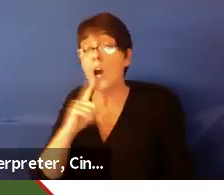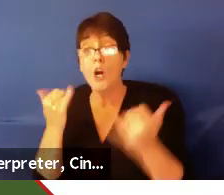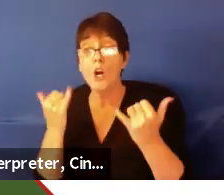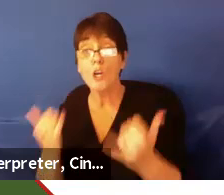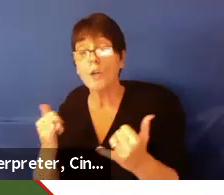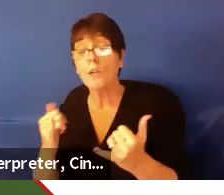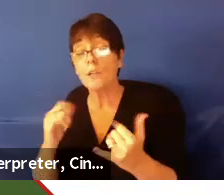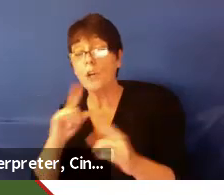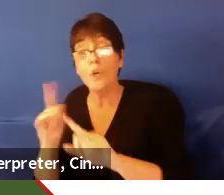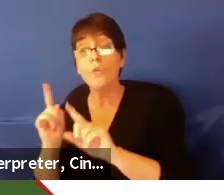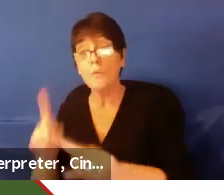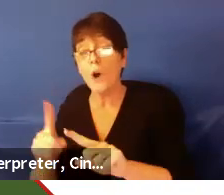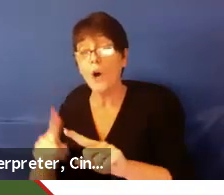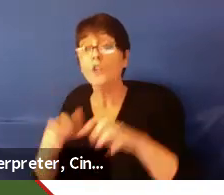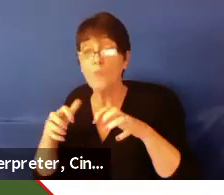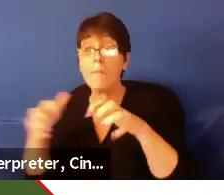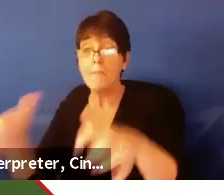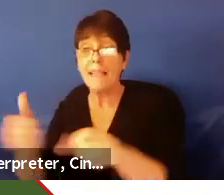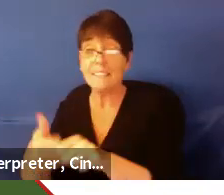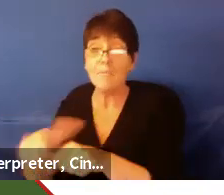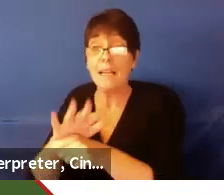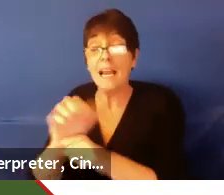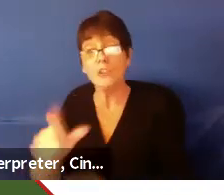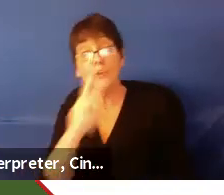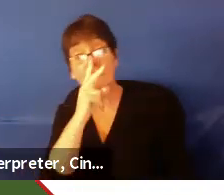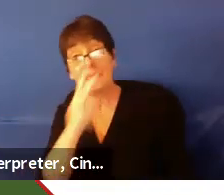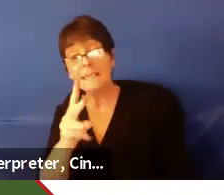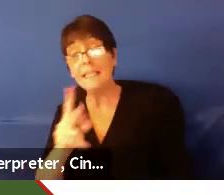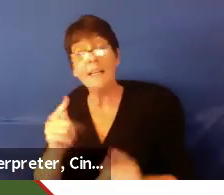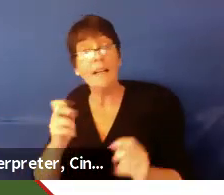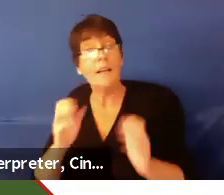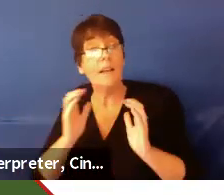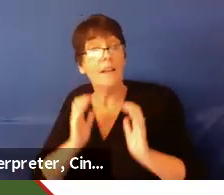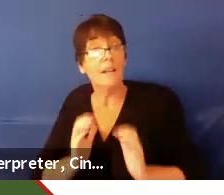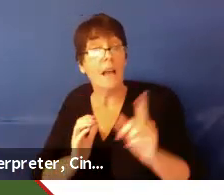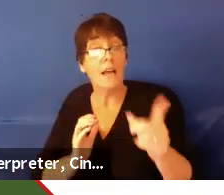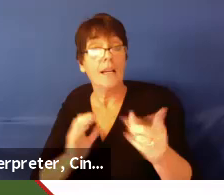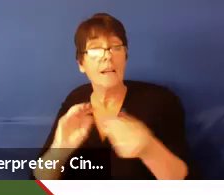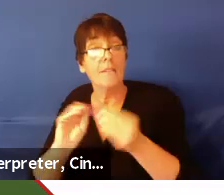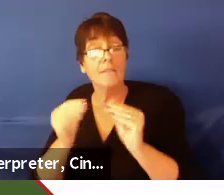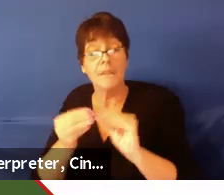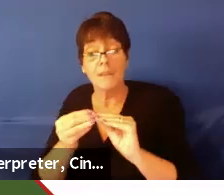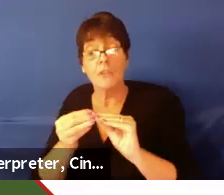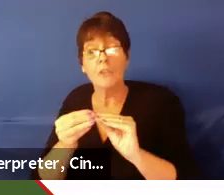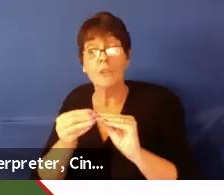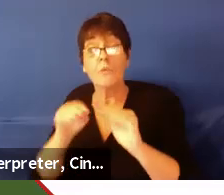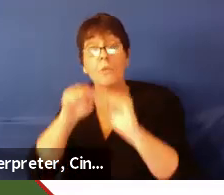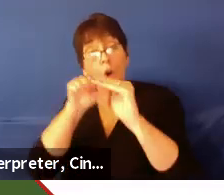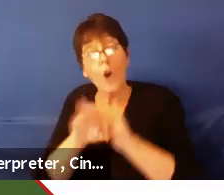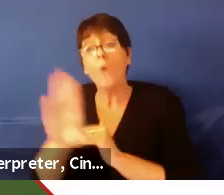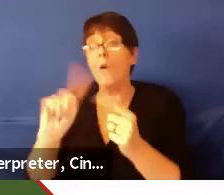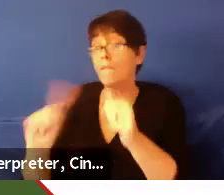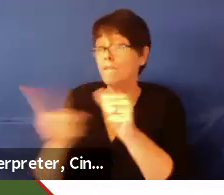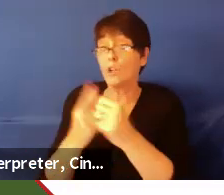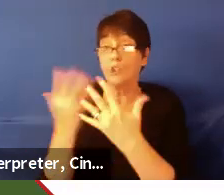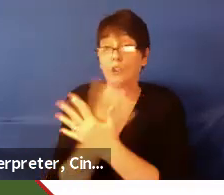respond to a massive pandemic. As you can see, the client stick figures here are going to enter into the screening process.